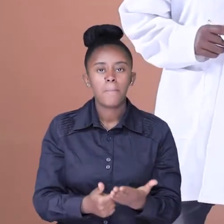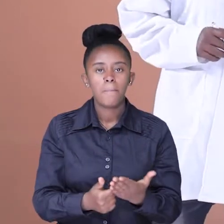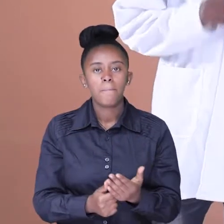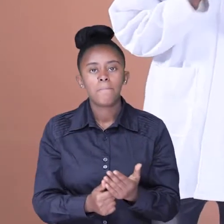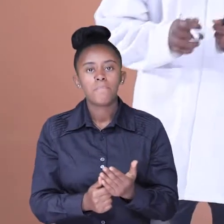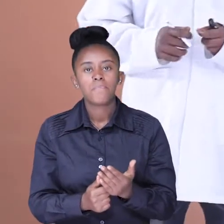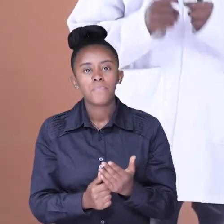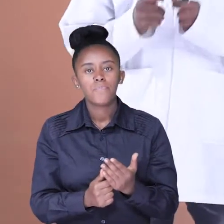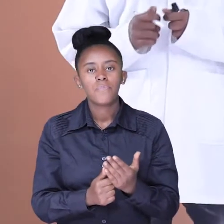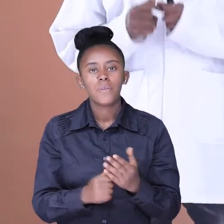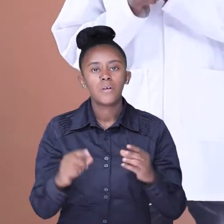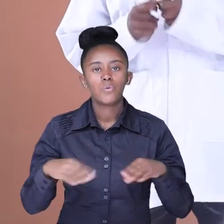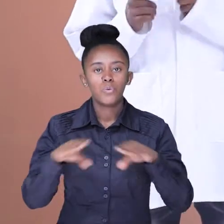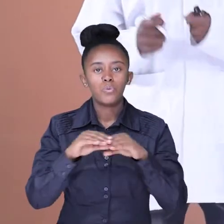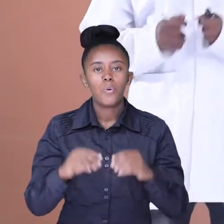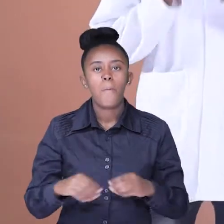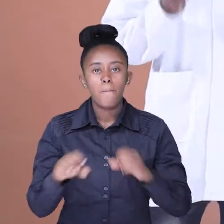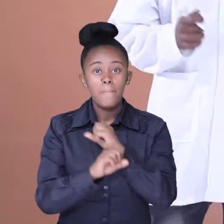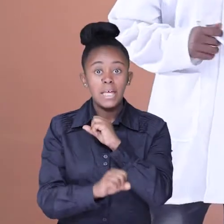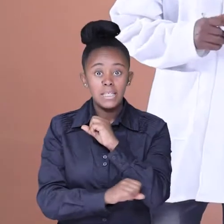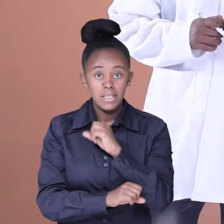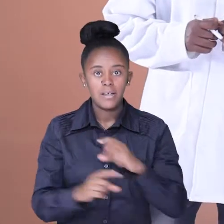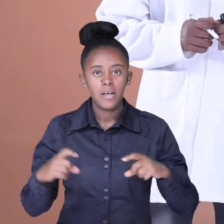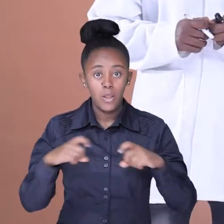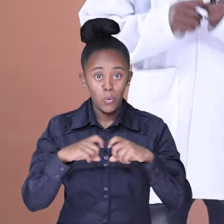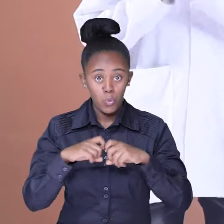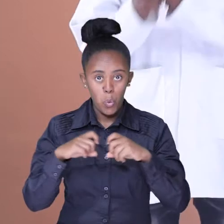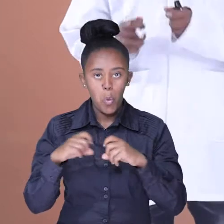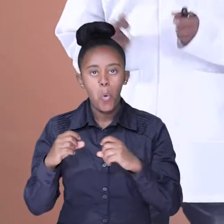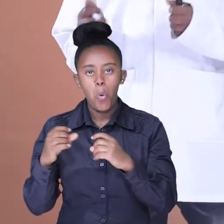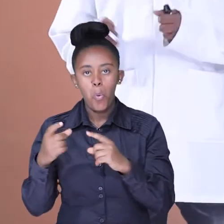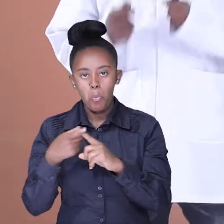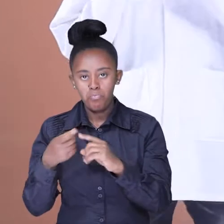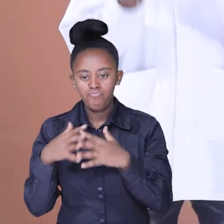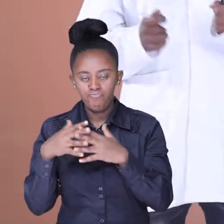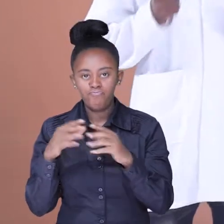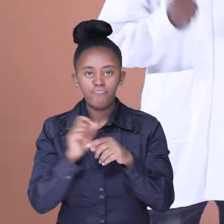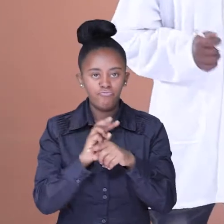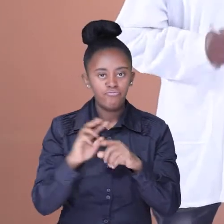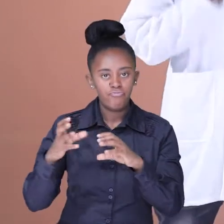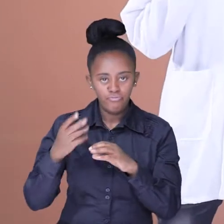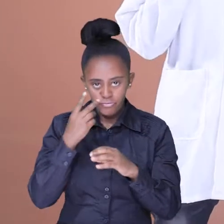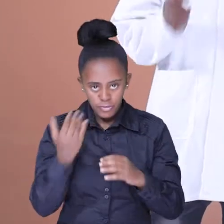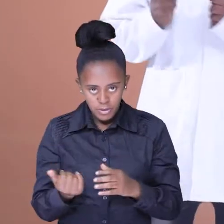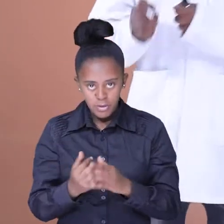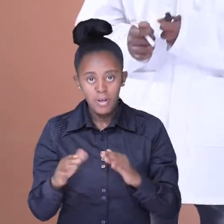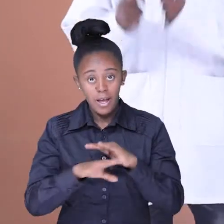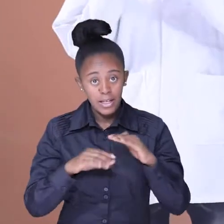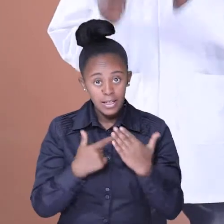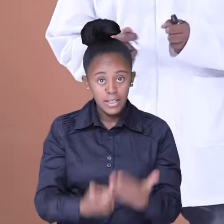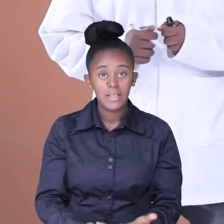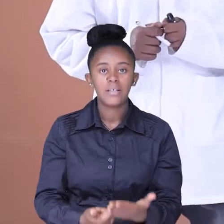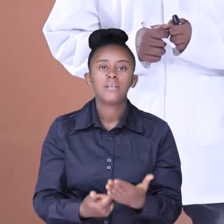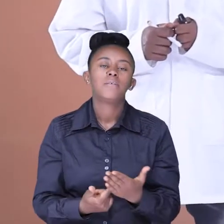electronics. Under this we are going to see about thermonic emissions. Thermonic emission is emission of electron from the heated surface